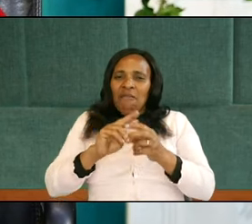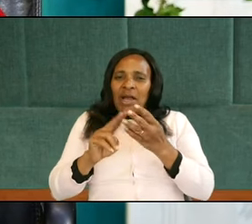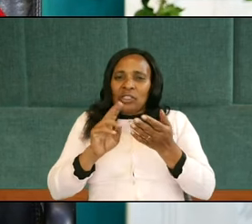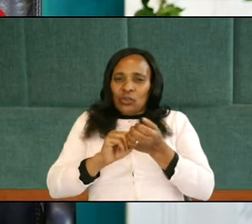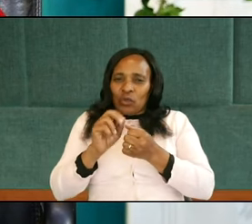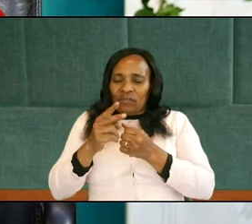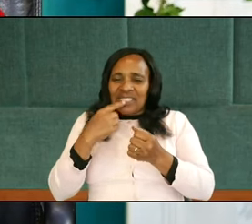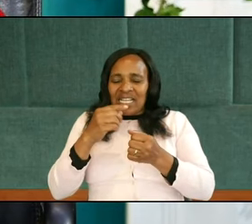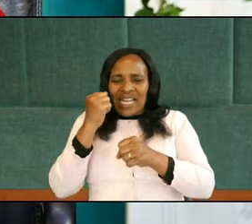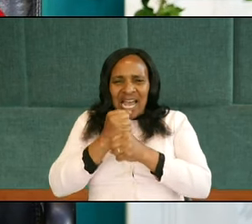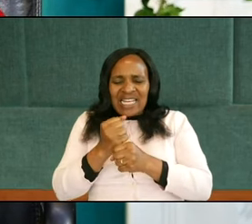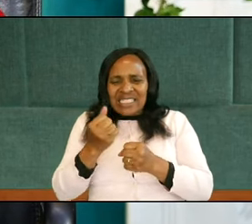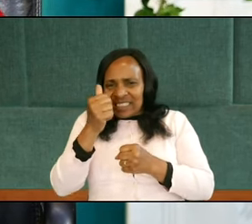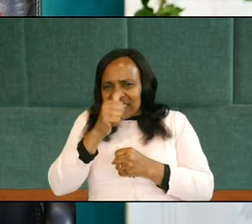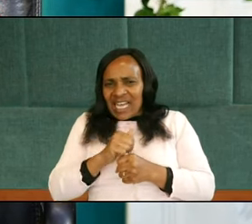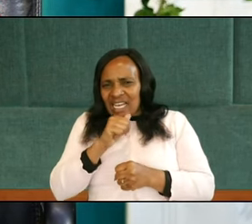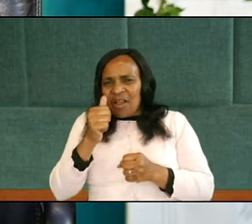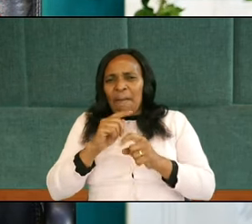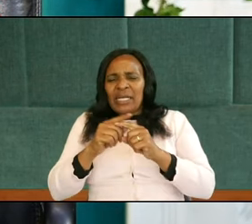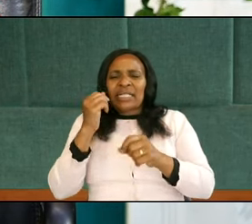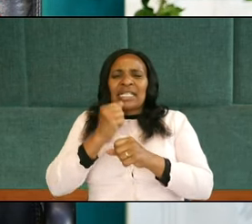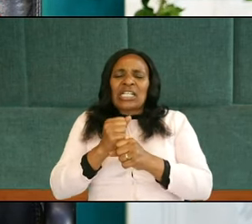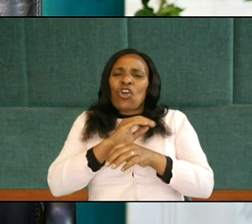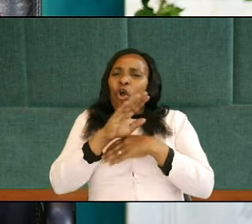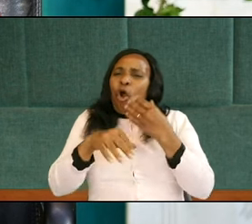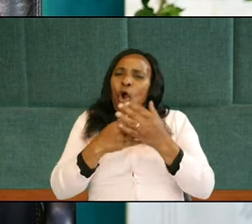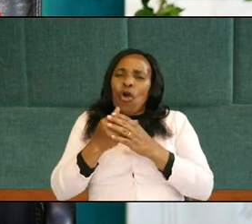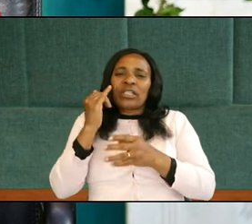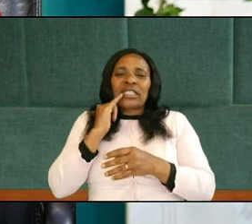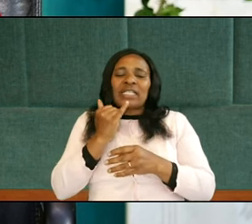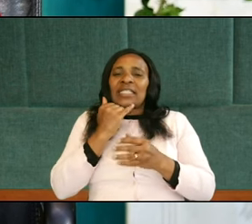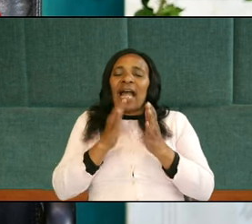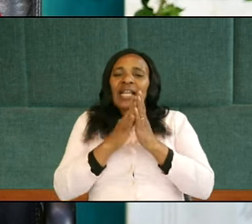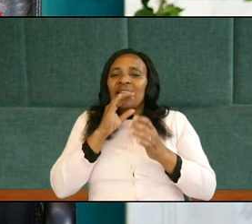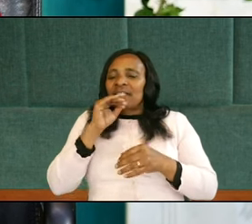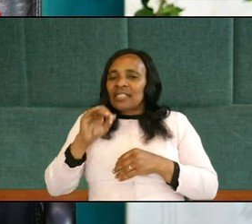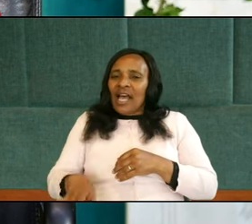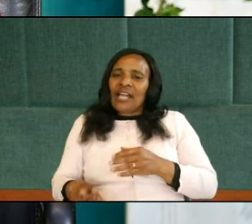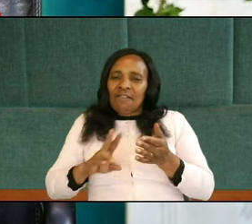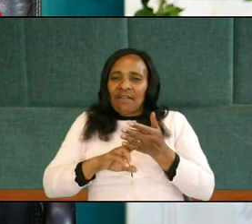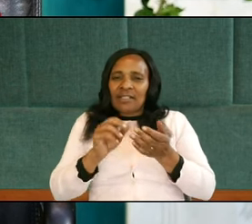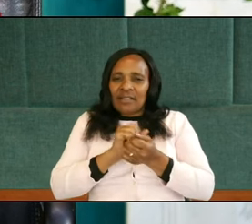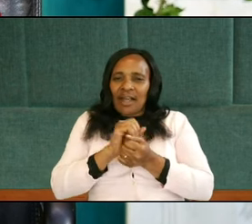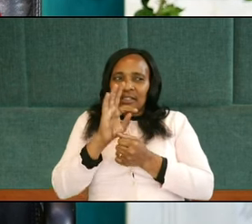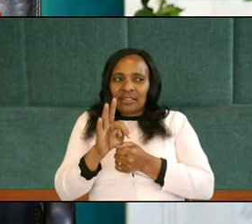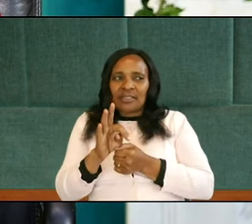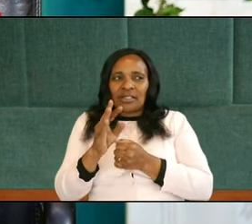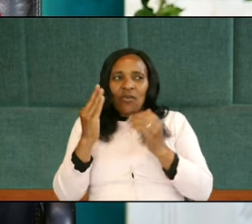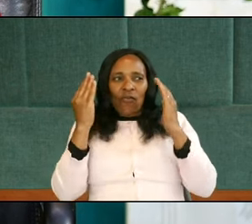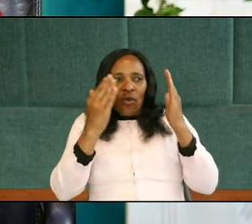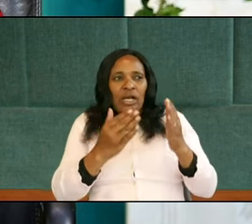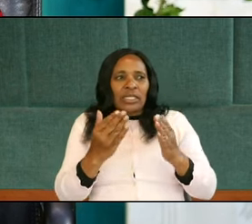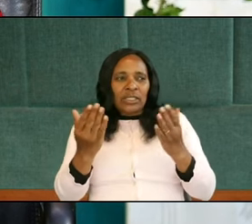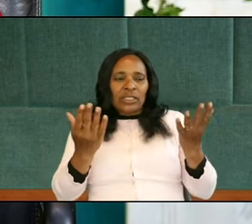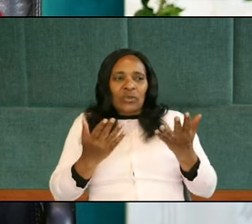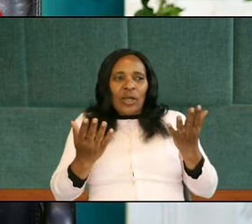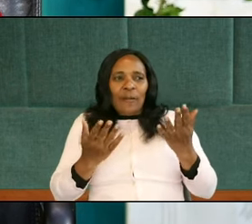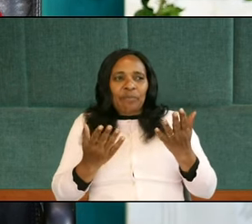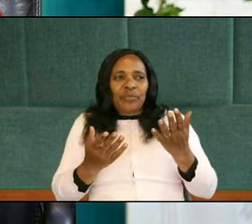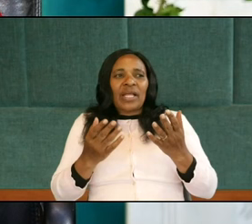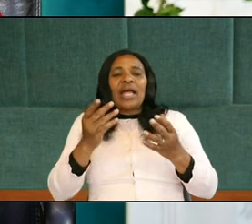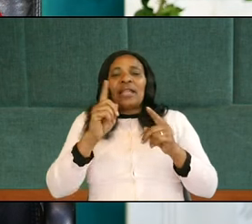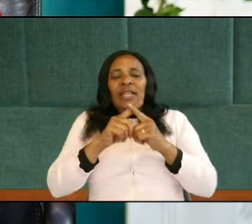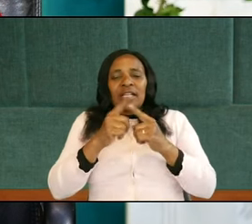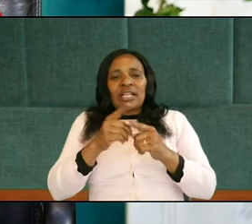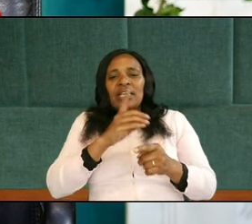it secretly, but I will do this thing before all Israel and before the sun." And verse 13, where I want us to focus on, it says, "And